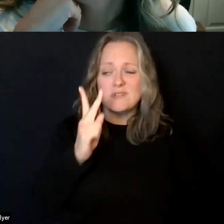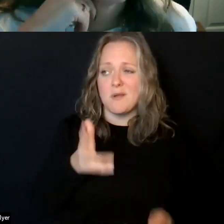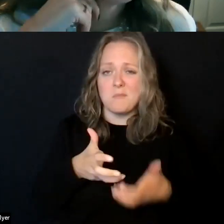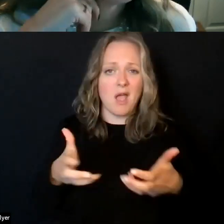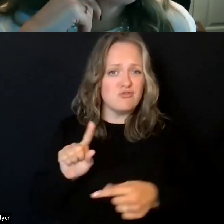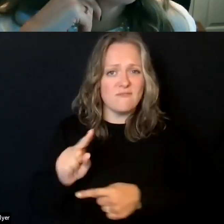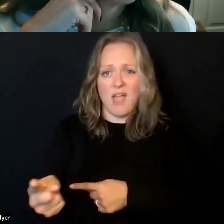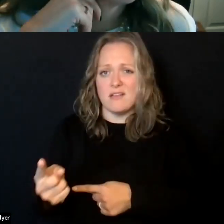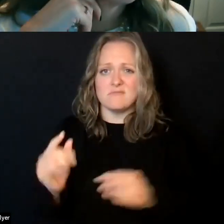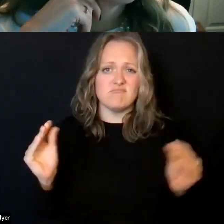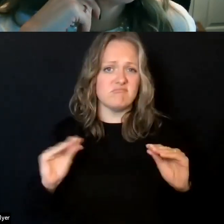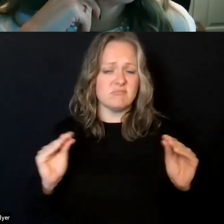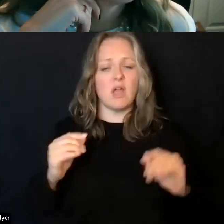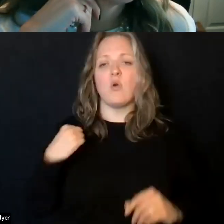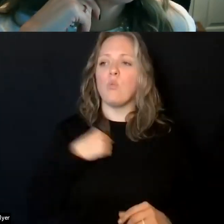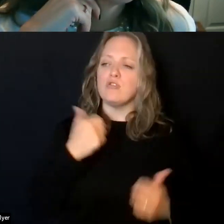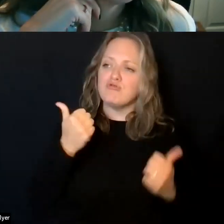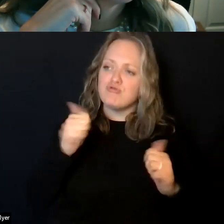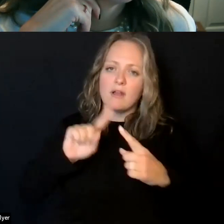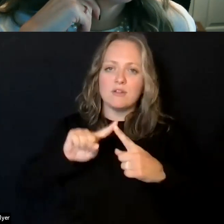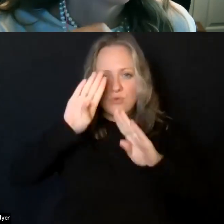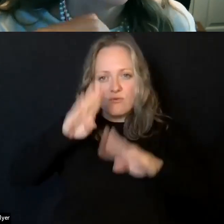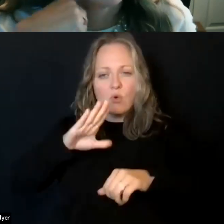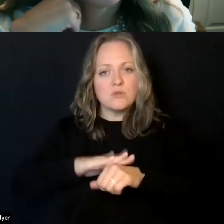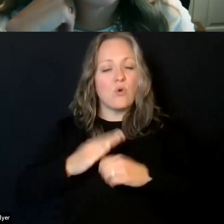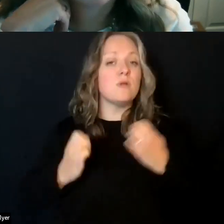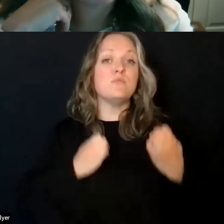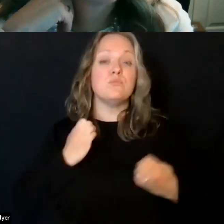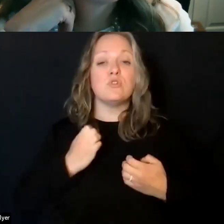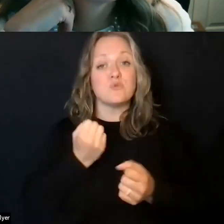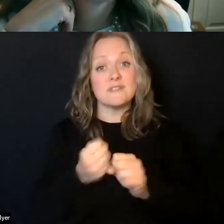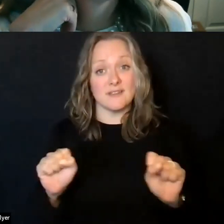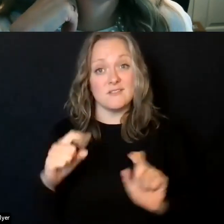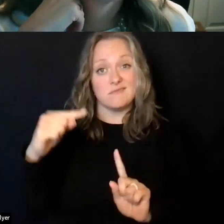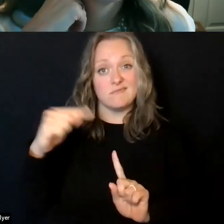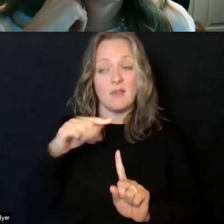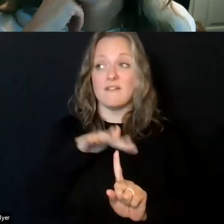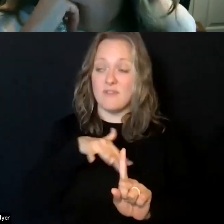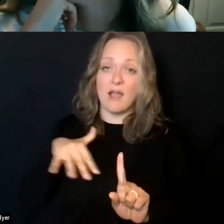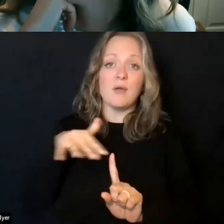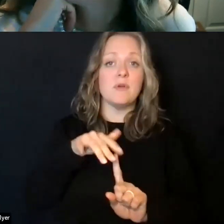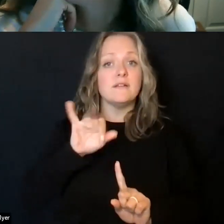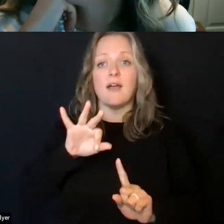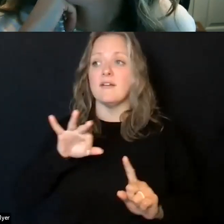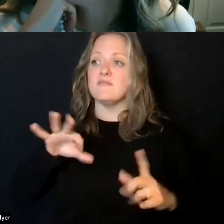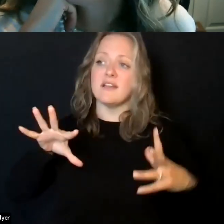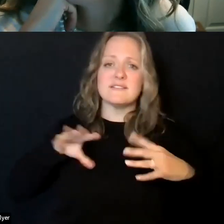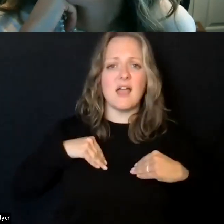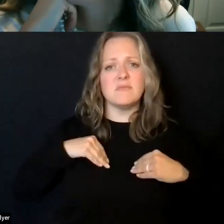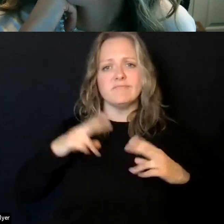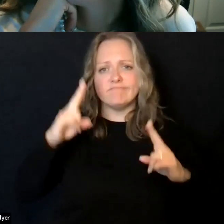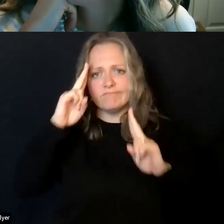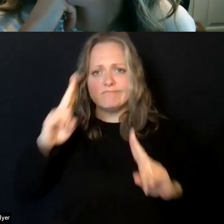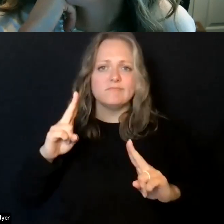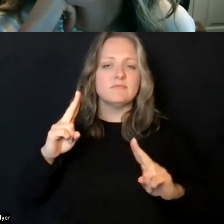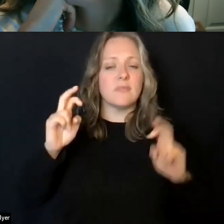taken. What we really try to focus on is emotional safety and an environment of acceptance and